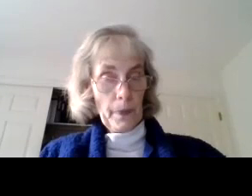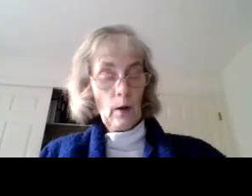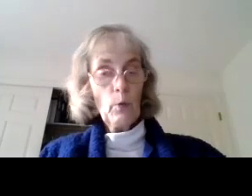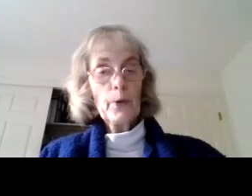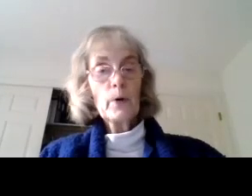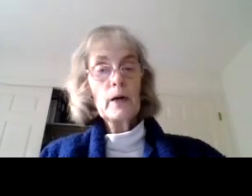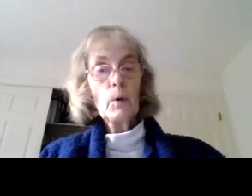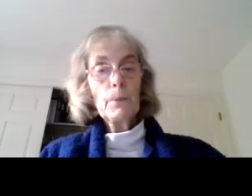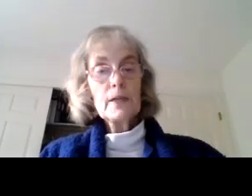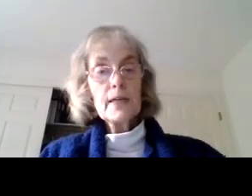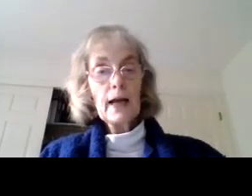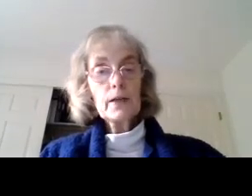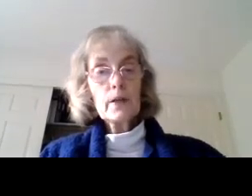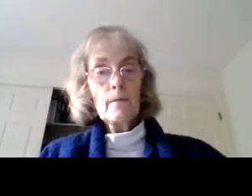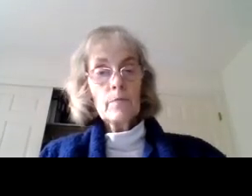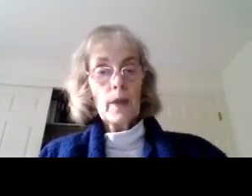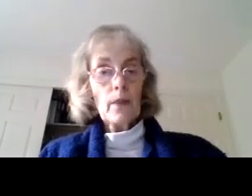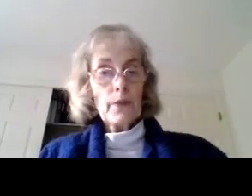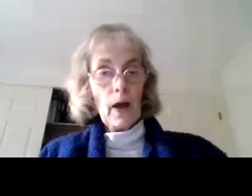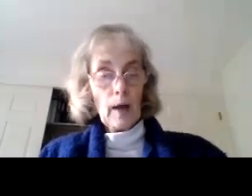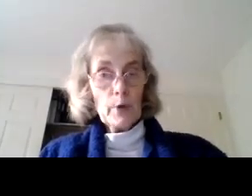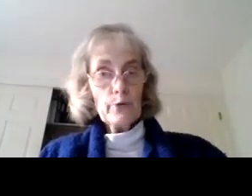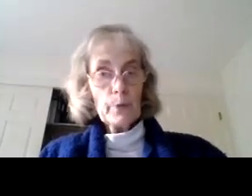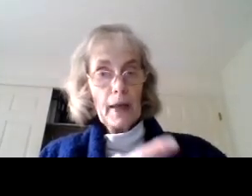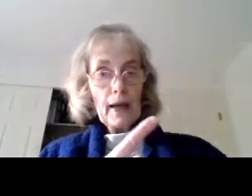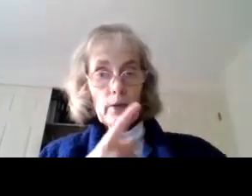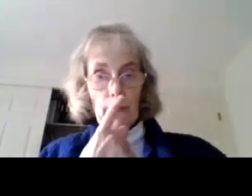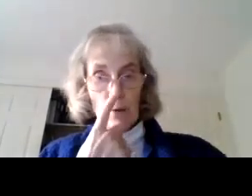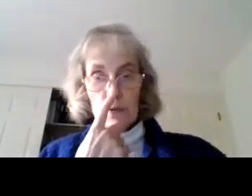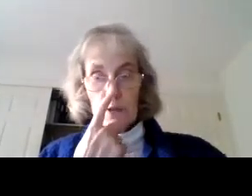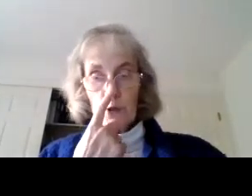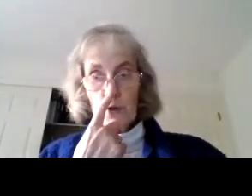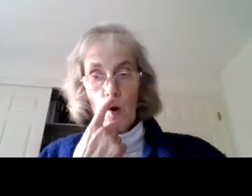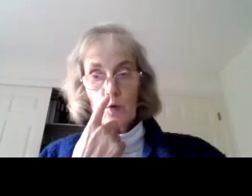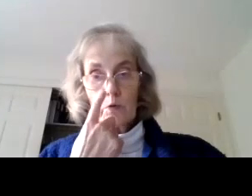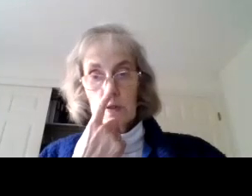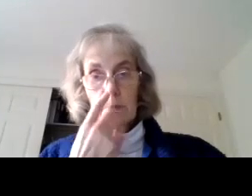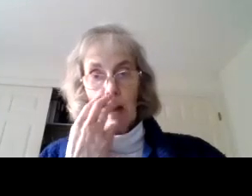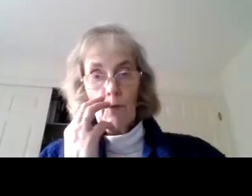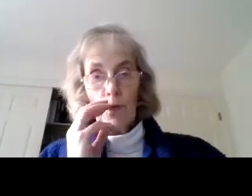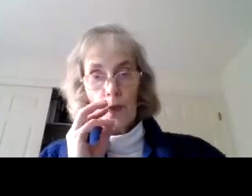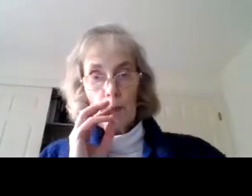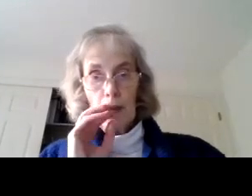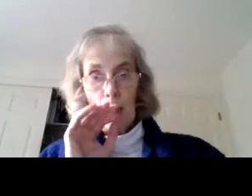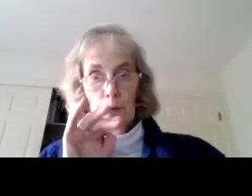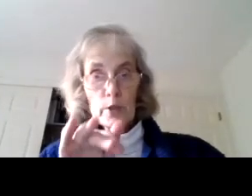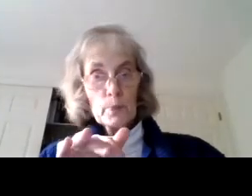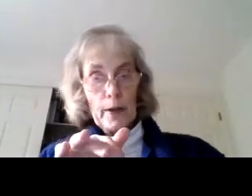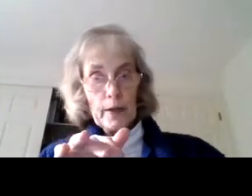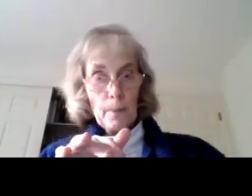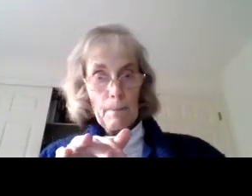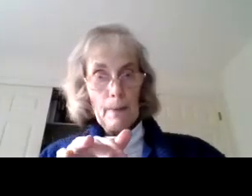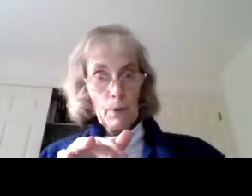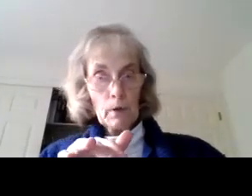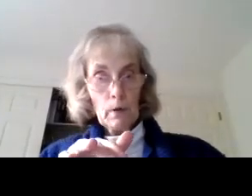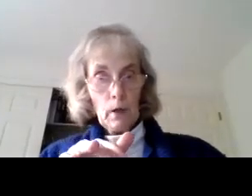you, whether it will protect you from getting the virus in your nose and mouth and being able to spread